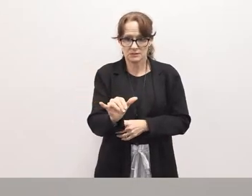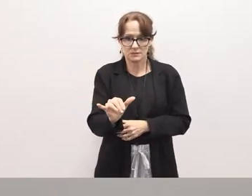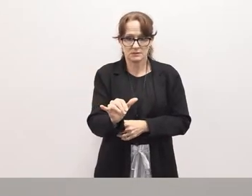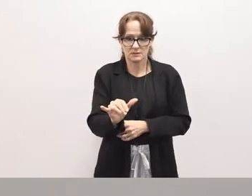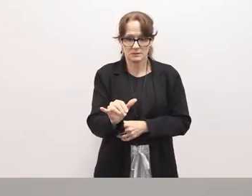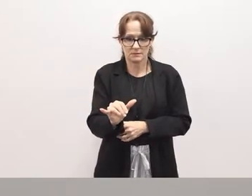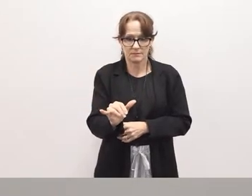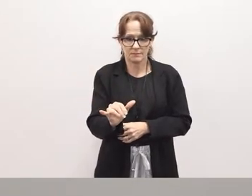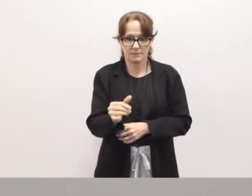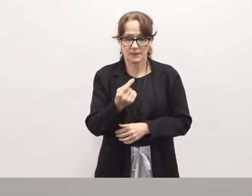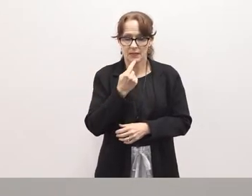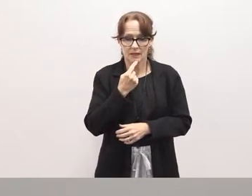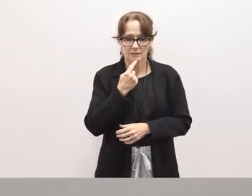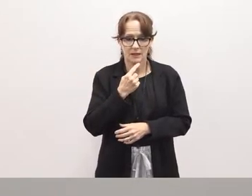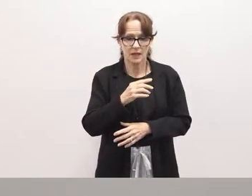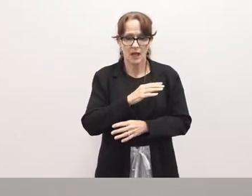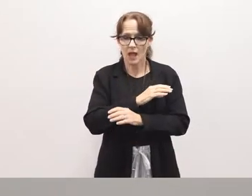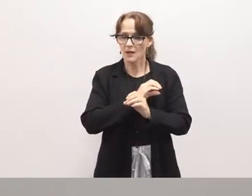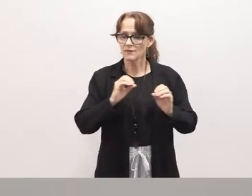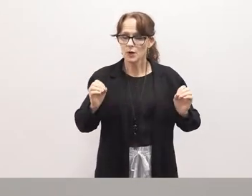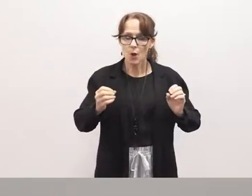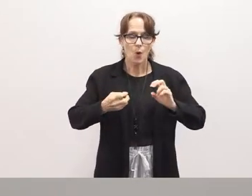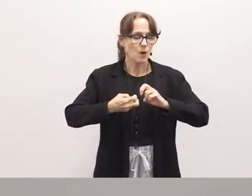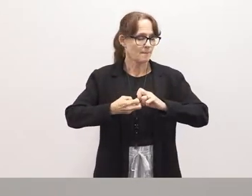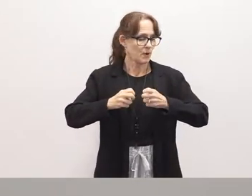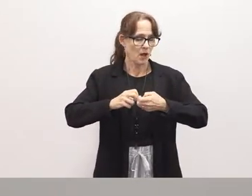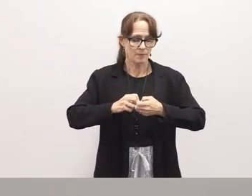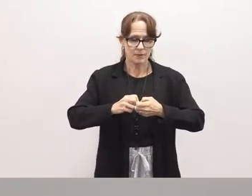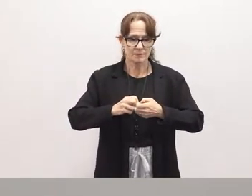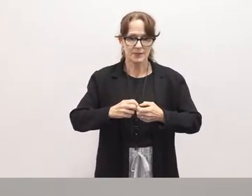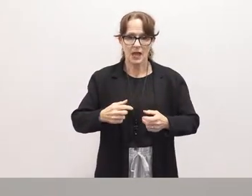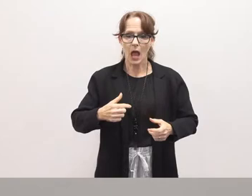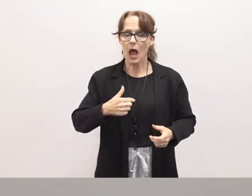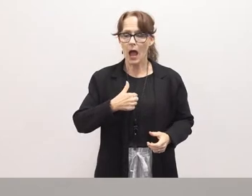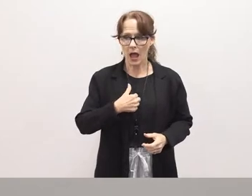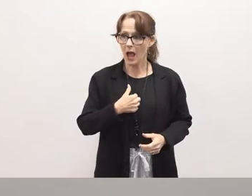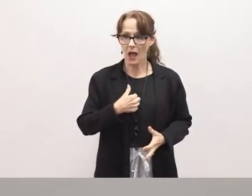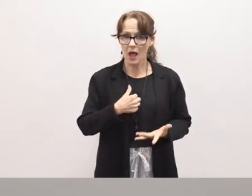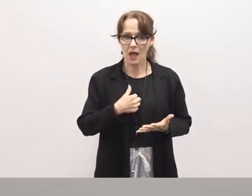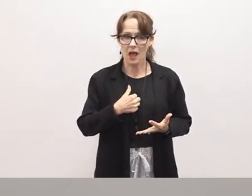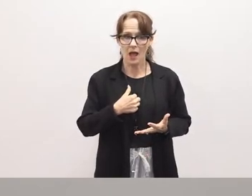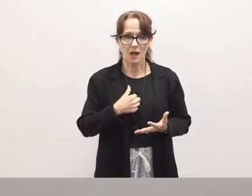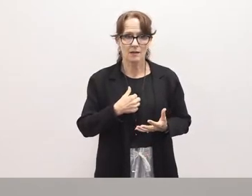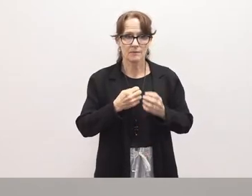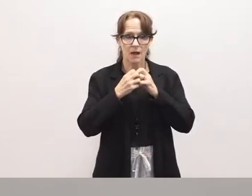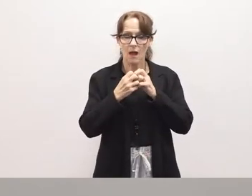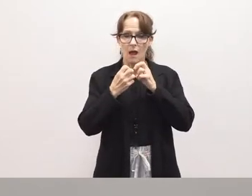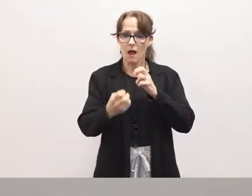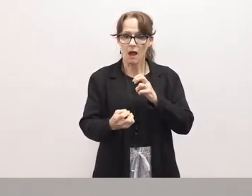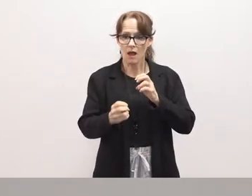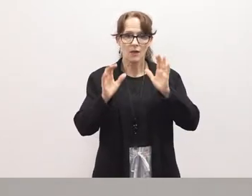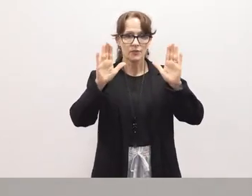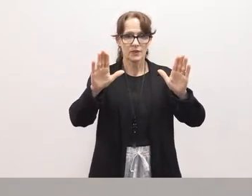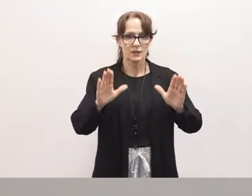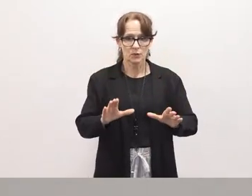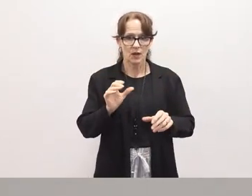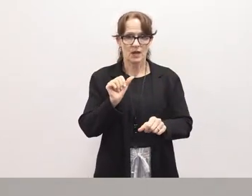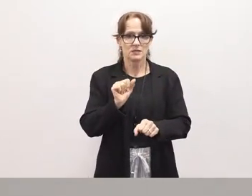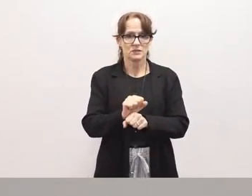will reiterate that I have no problems with, in fact, I'm awestruck at with the great job that